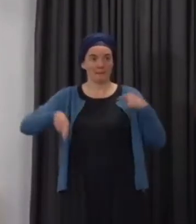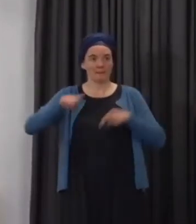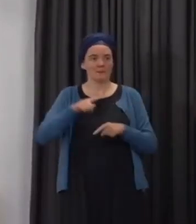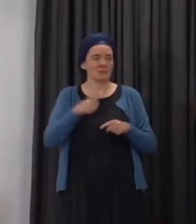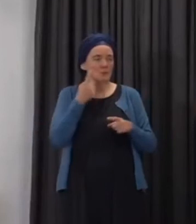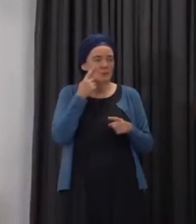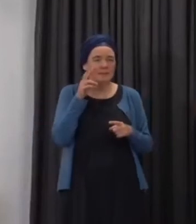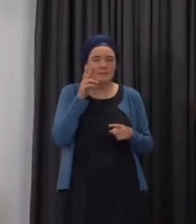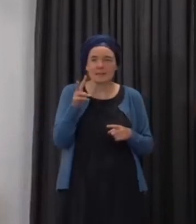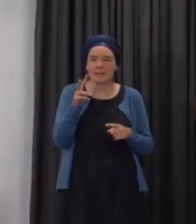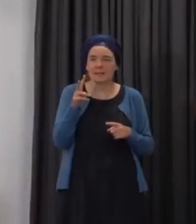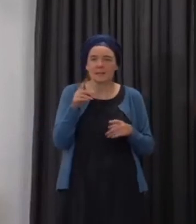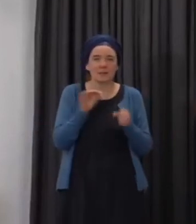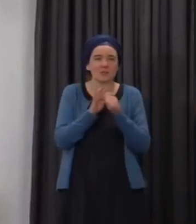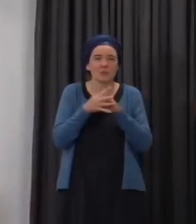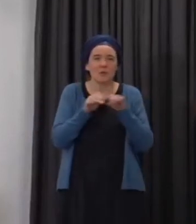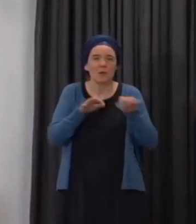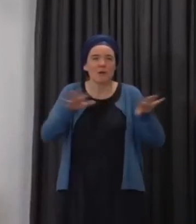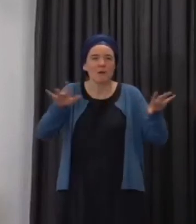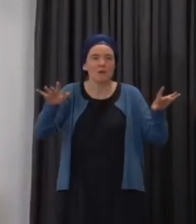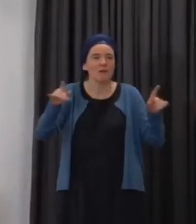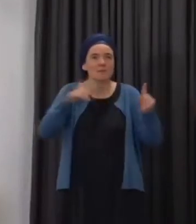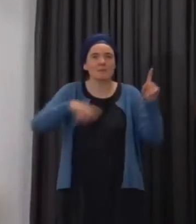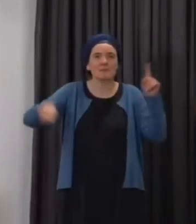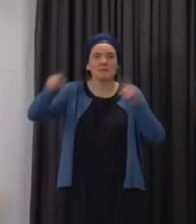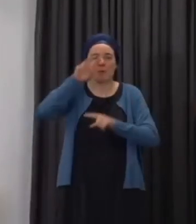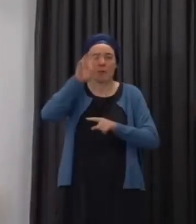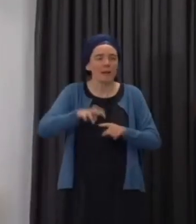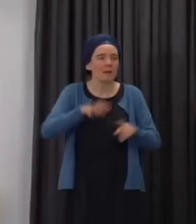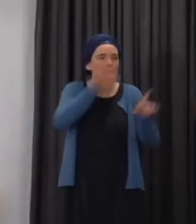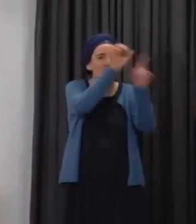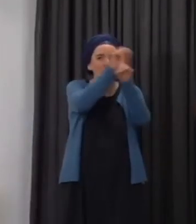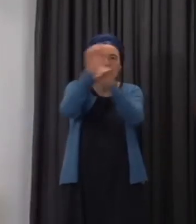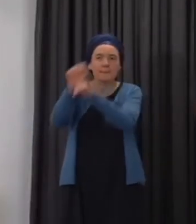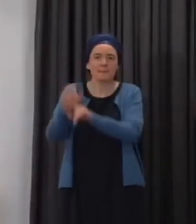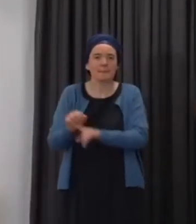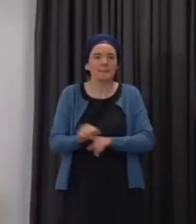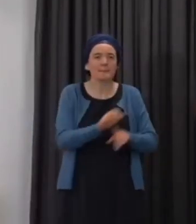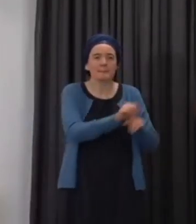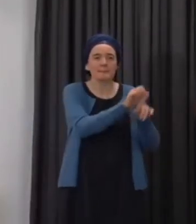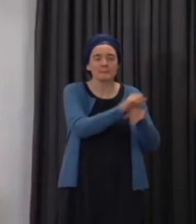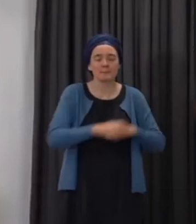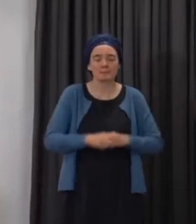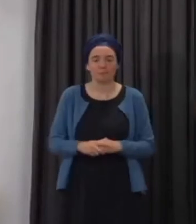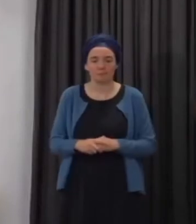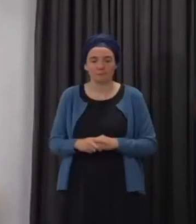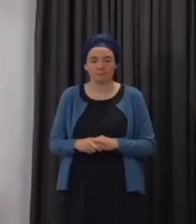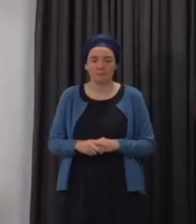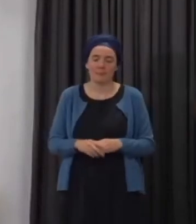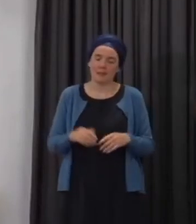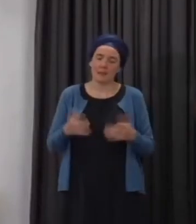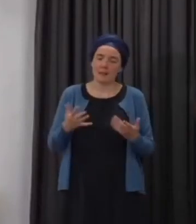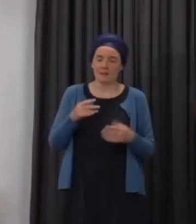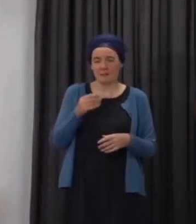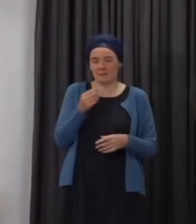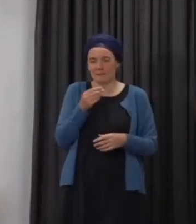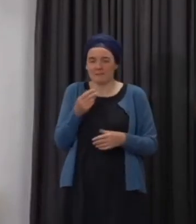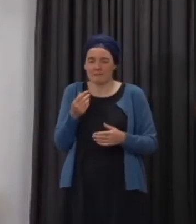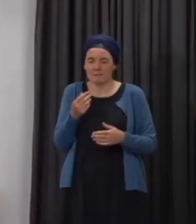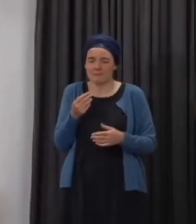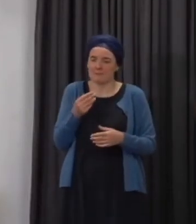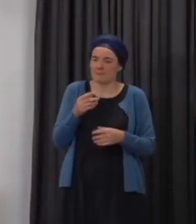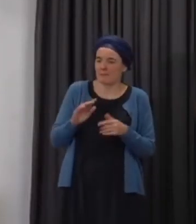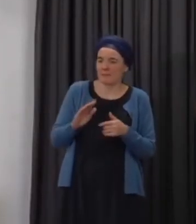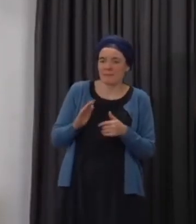Wales. We anticipate that there will be a high level of demand for home testing kits over the first few days. The UK